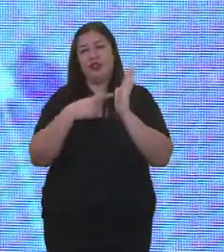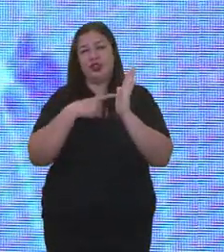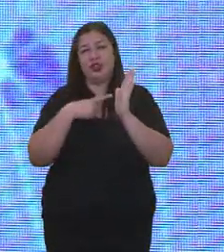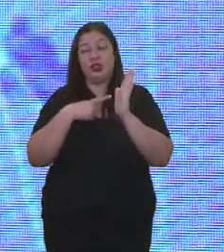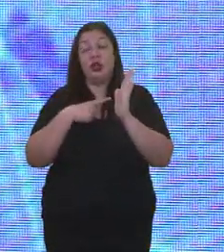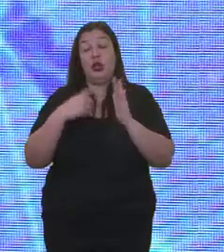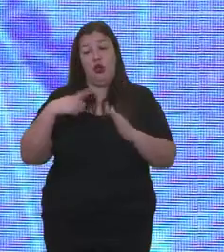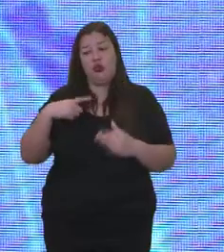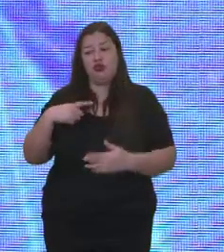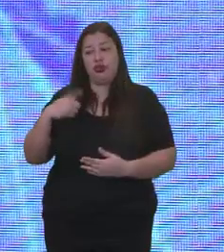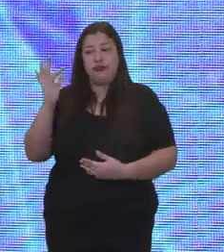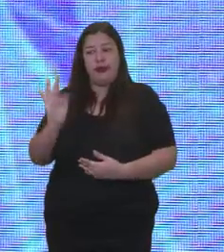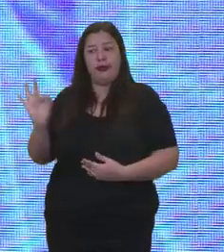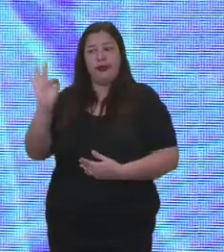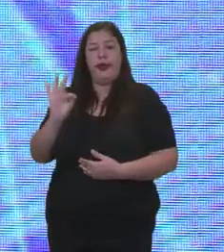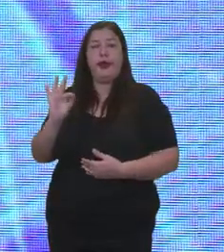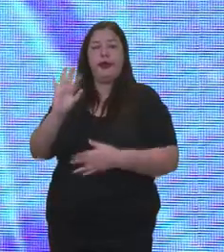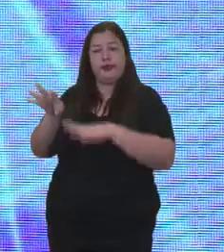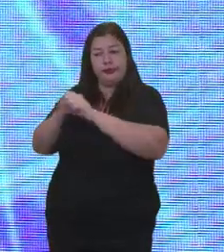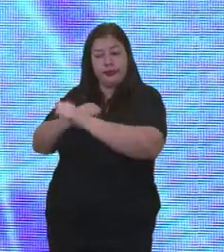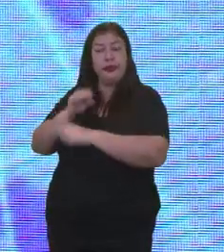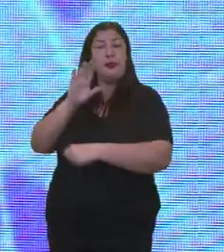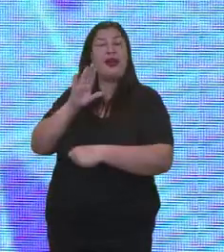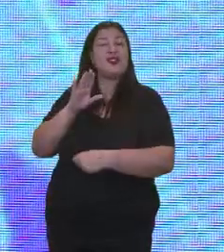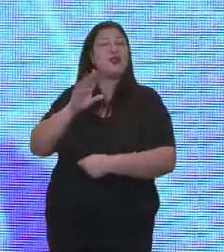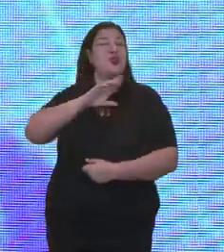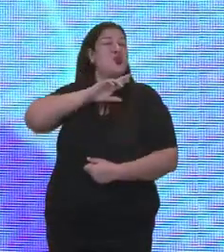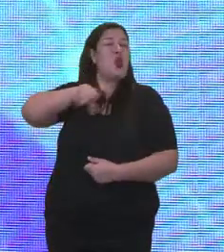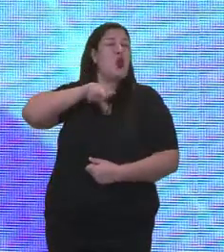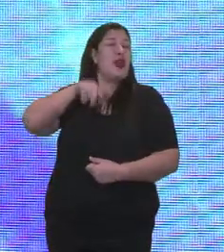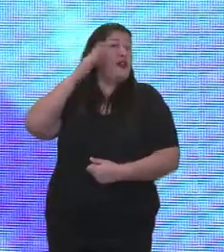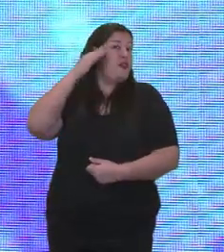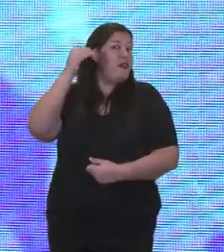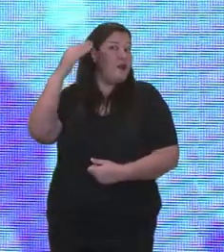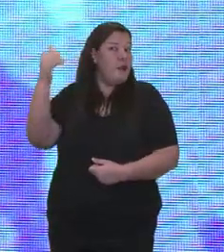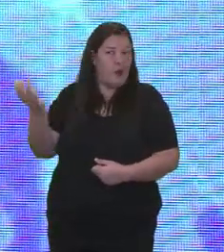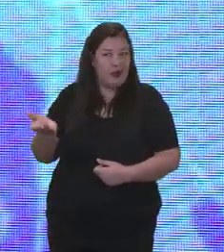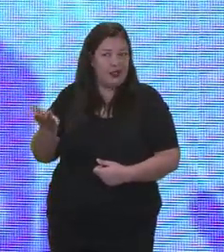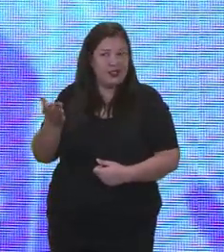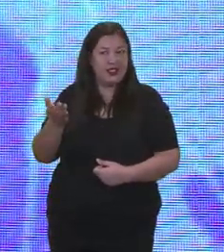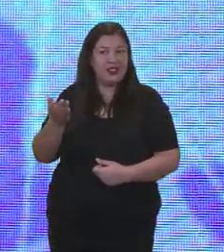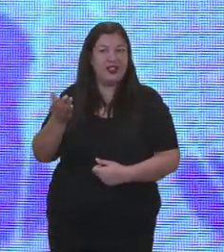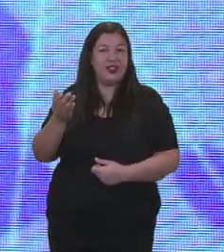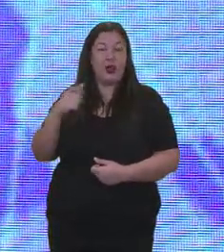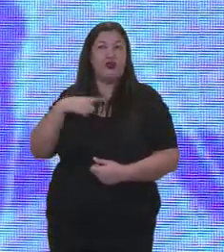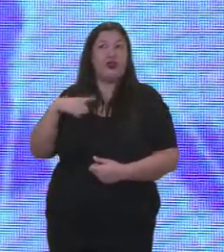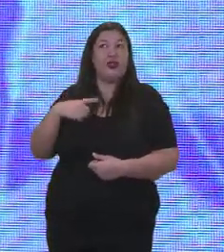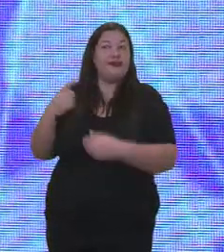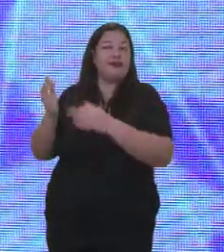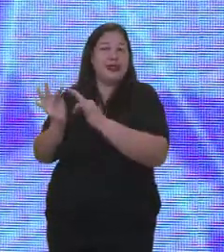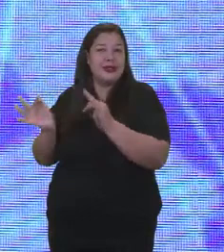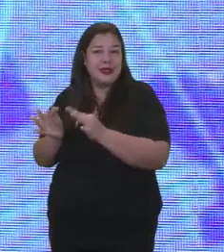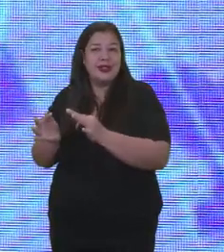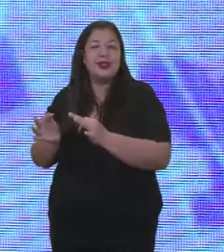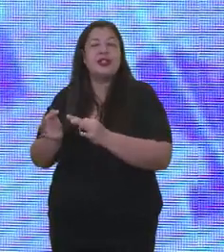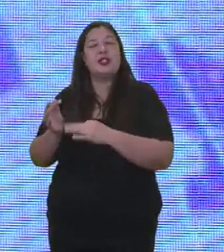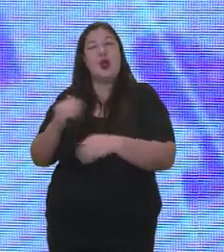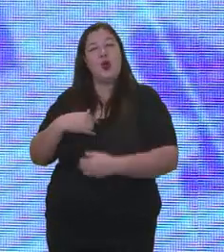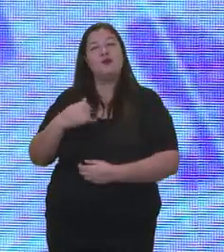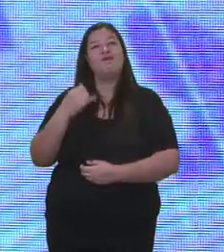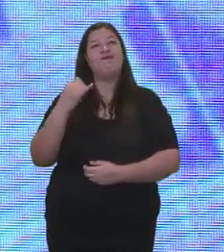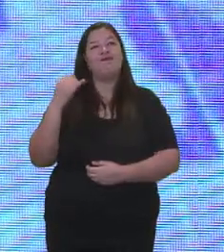class university. So in order to climb up for new positions, it was made clear